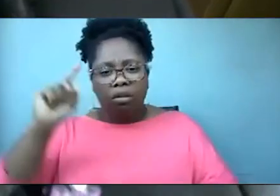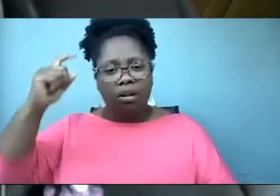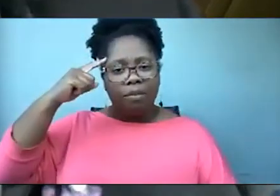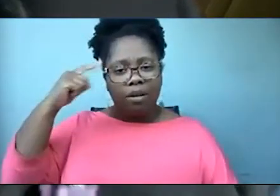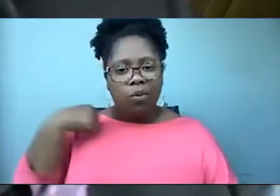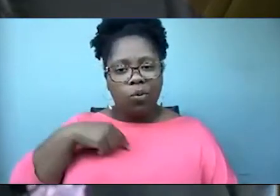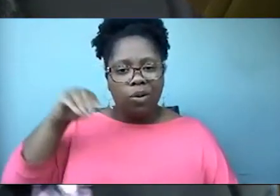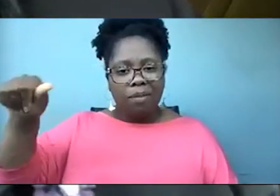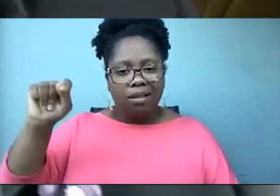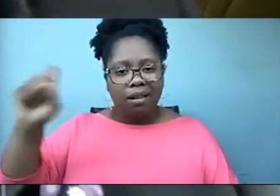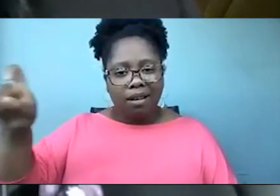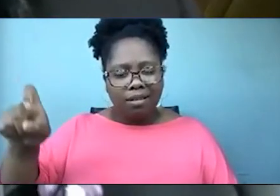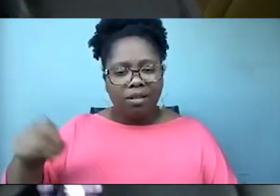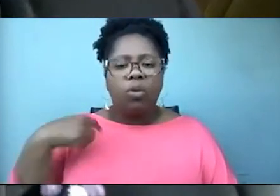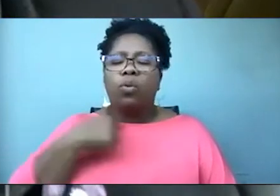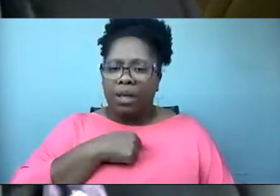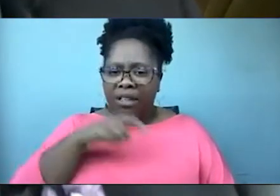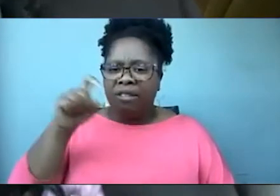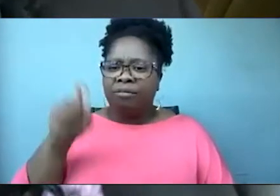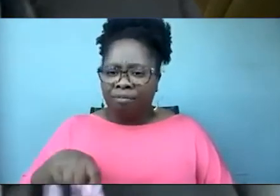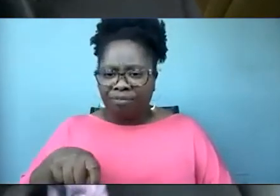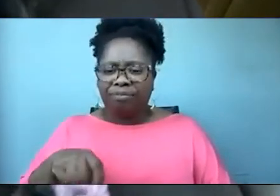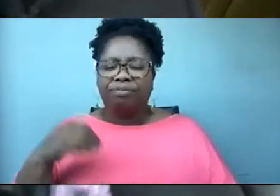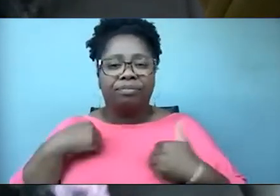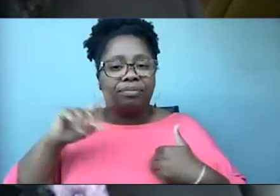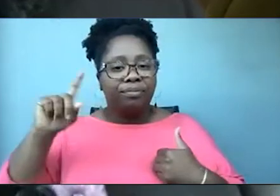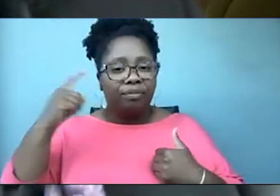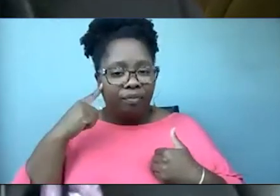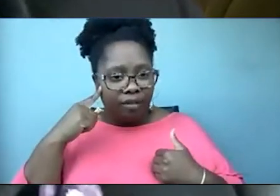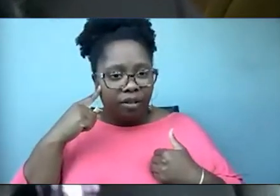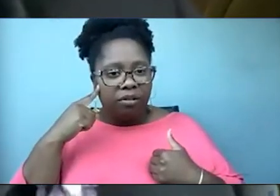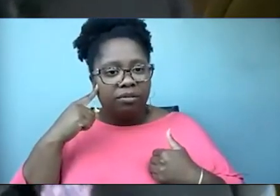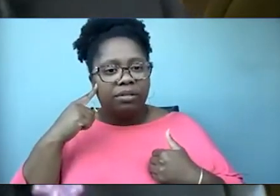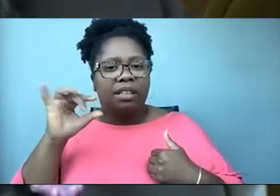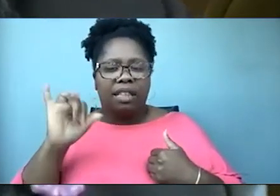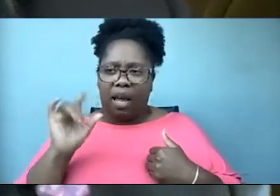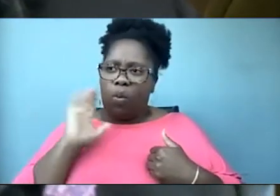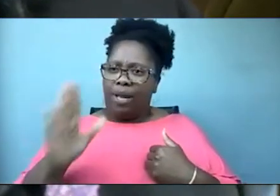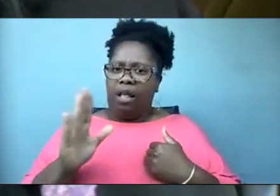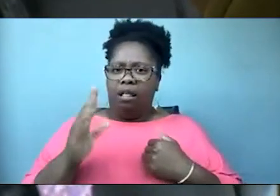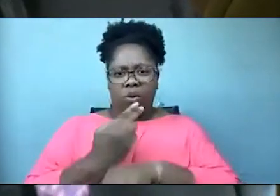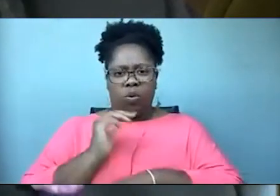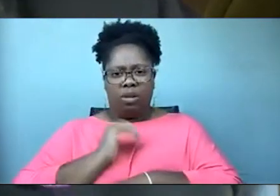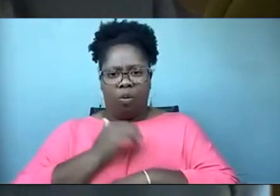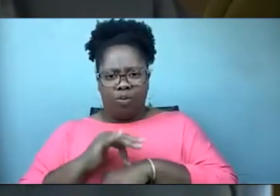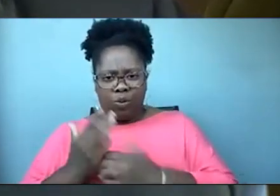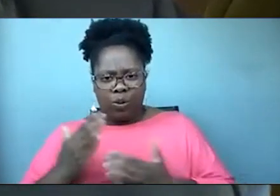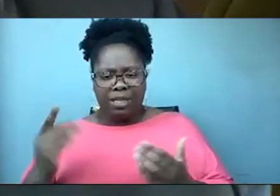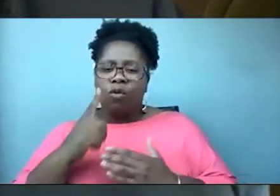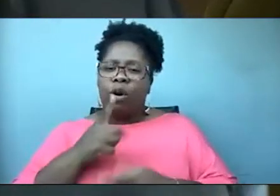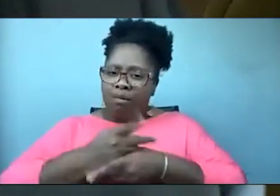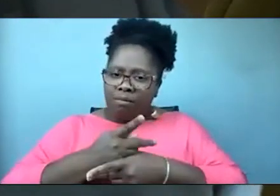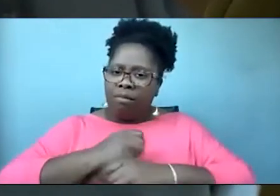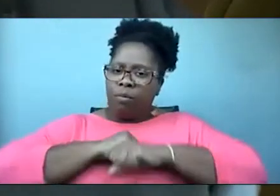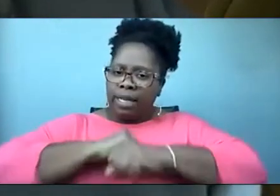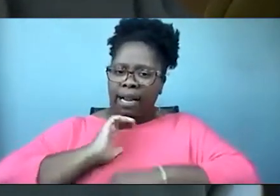devote resources to maintaining and protecting our health. And that can be done. I think that's the proper direction for more effort.